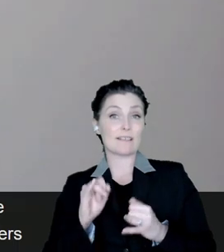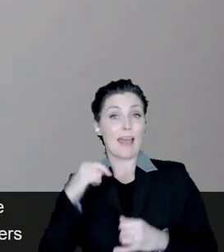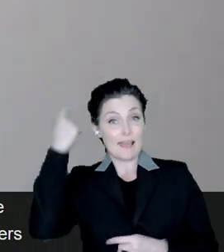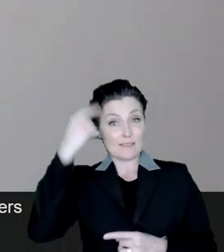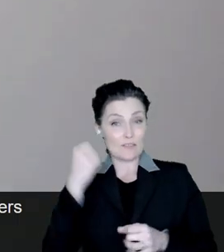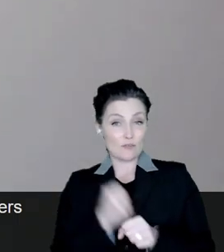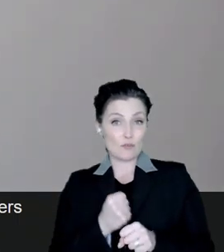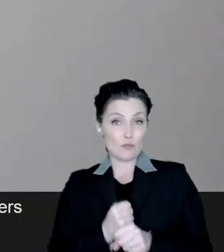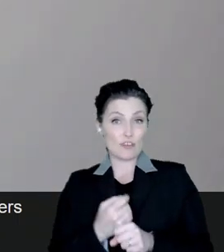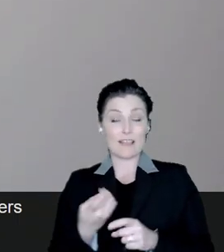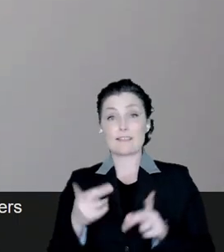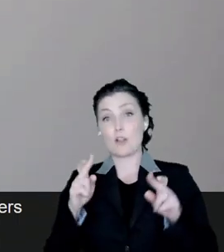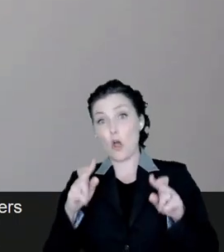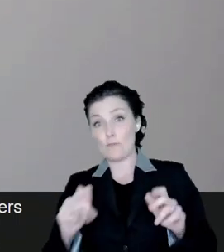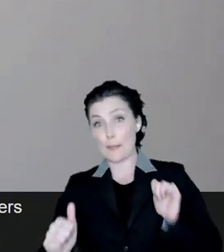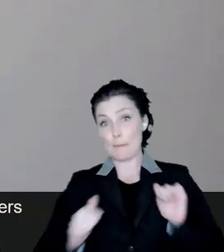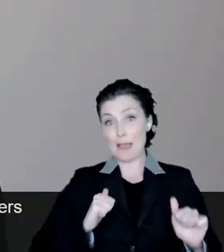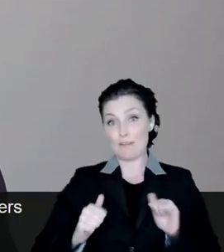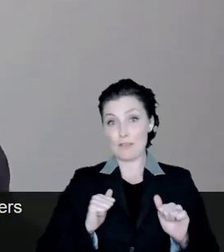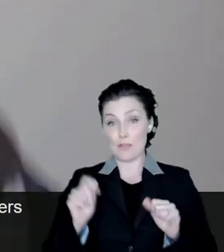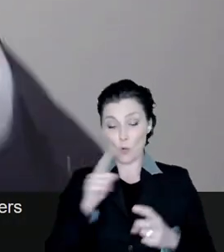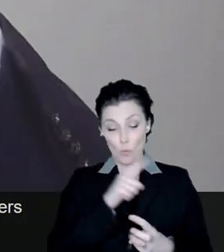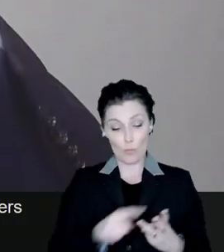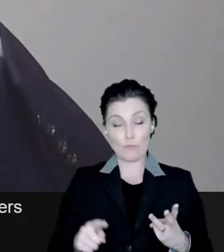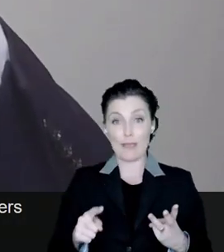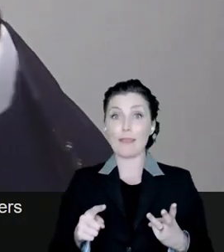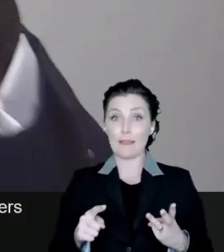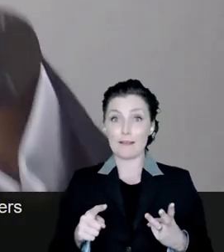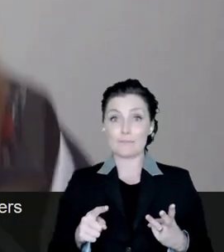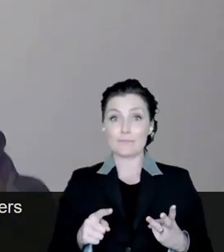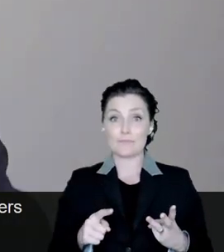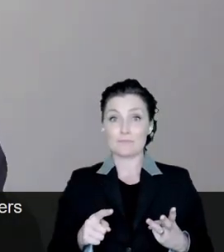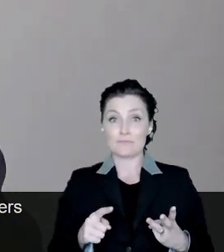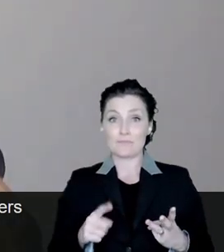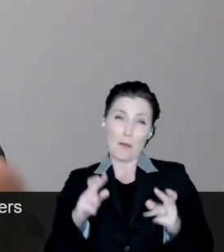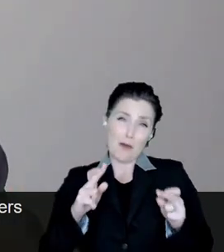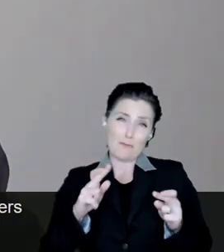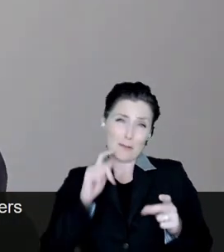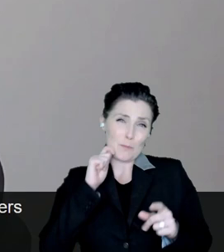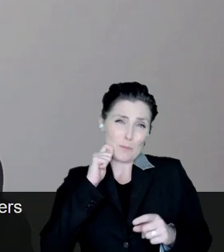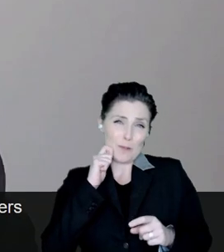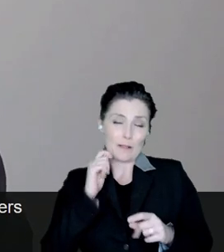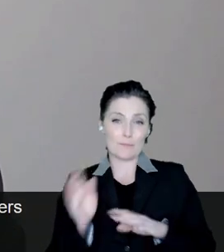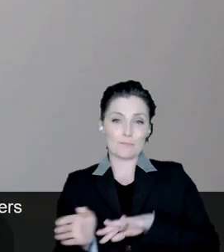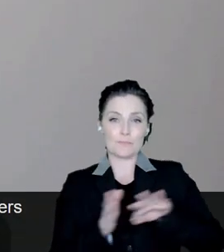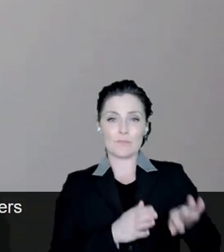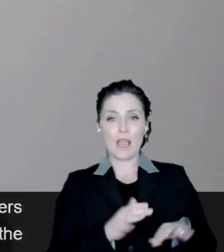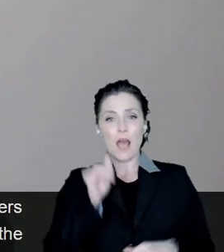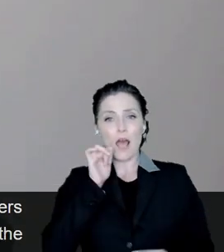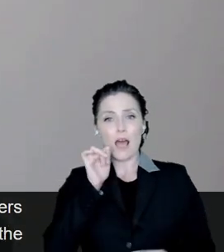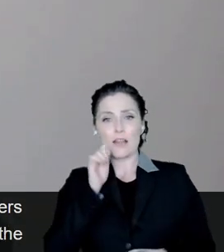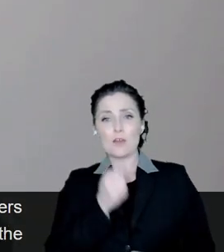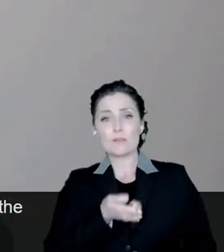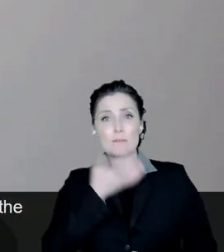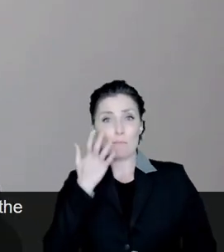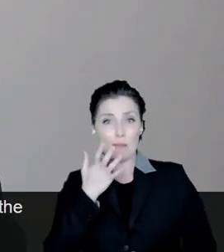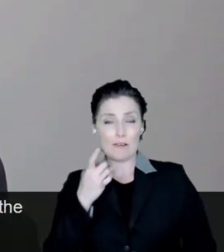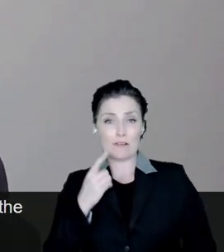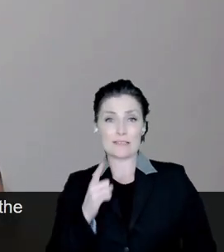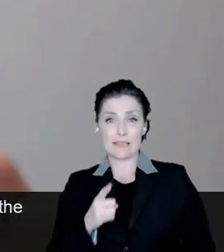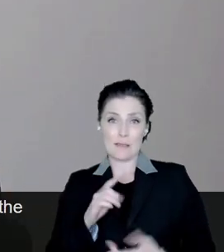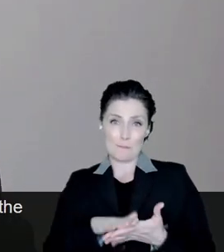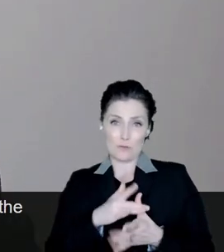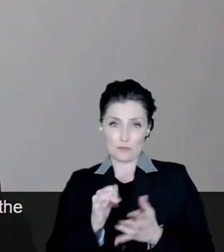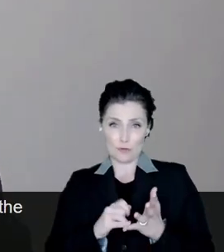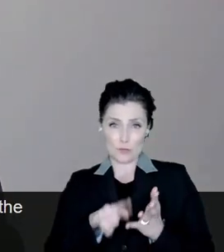marathon as well. But let me deal with three of the points raised by the previous speaker, Andrew. I know it's embarrassing to you as Susan Hall's friend. But let me